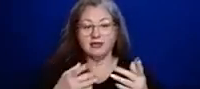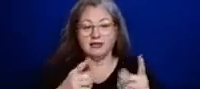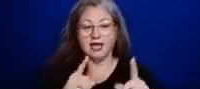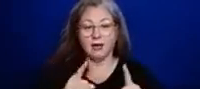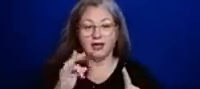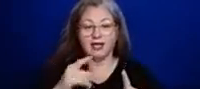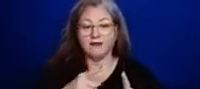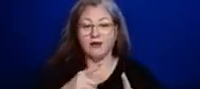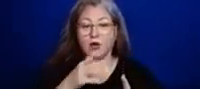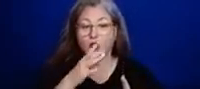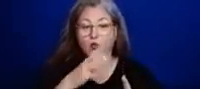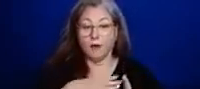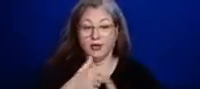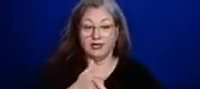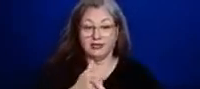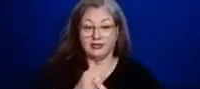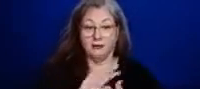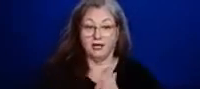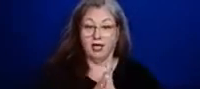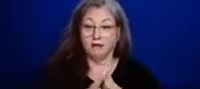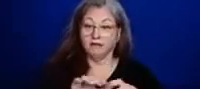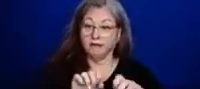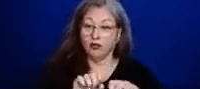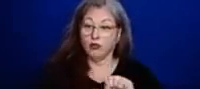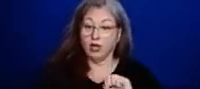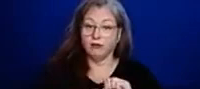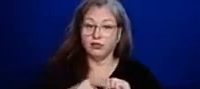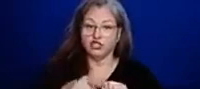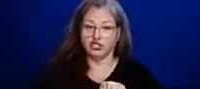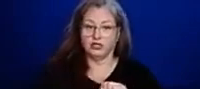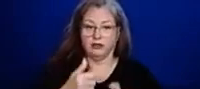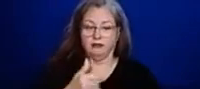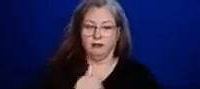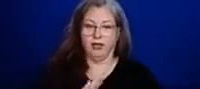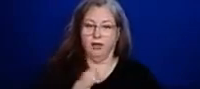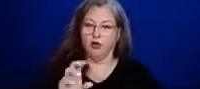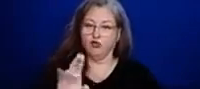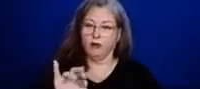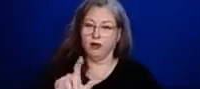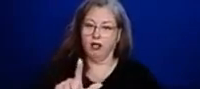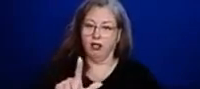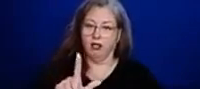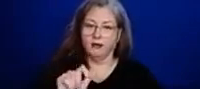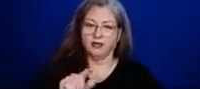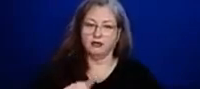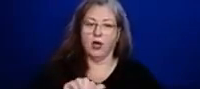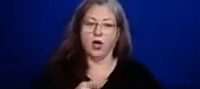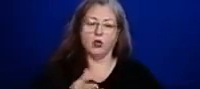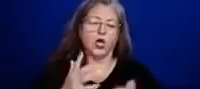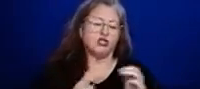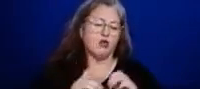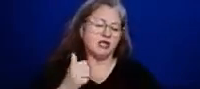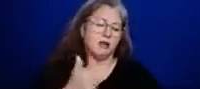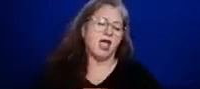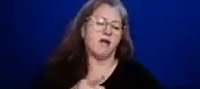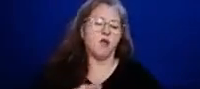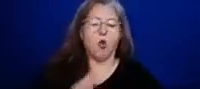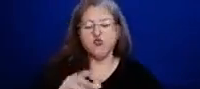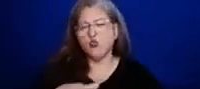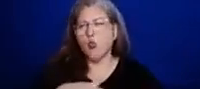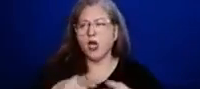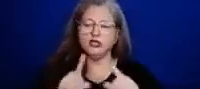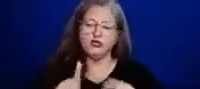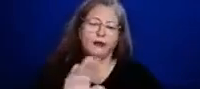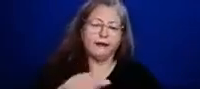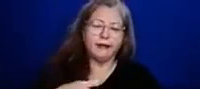happens when a woman is raped is that she becomes a criminal, because how you were dressed, because you were walking in the